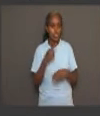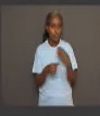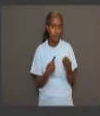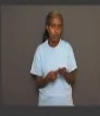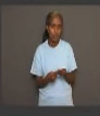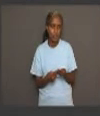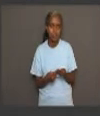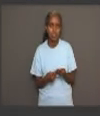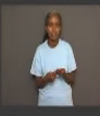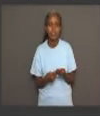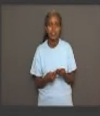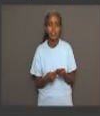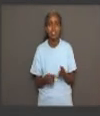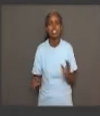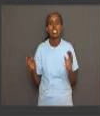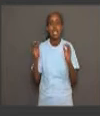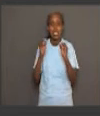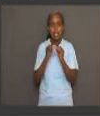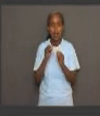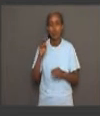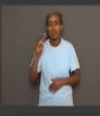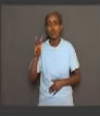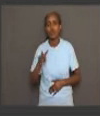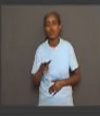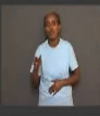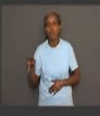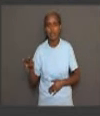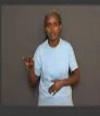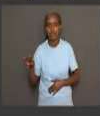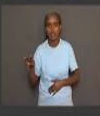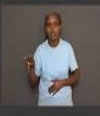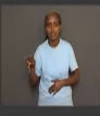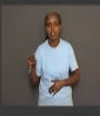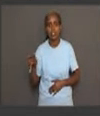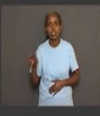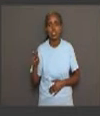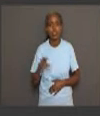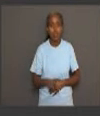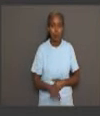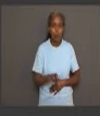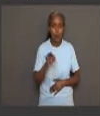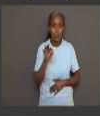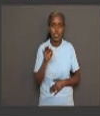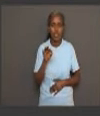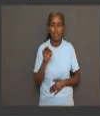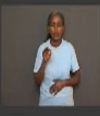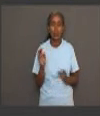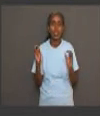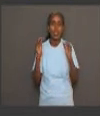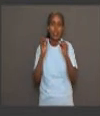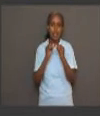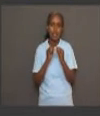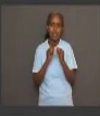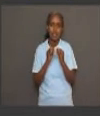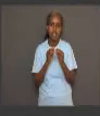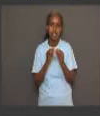Therefore, the sum of two vectors is obtained by adding